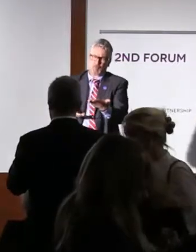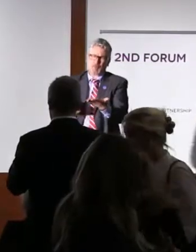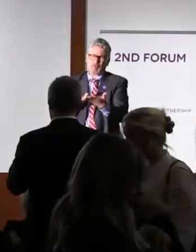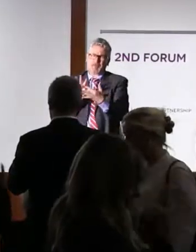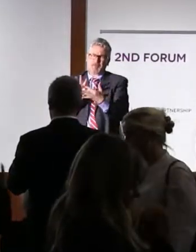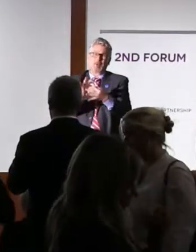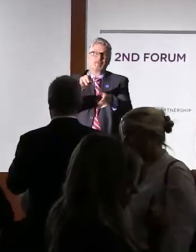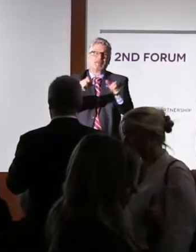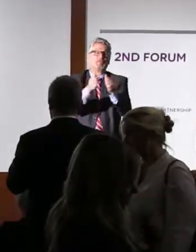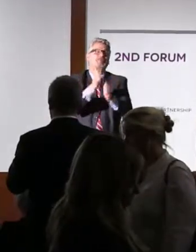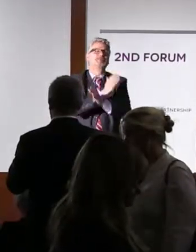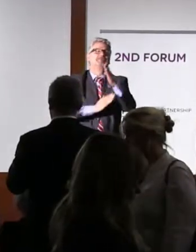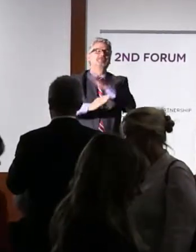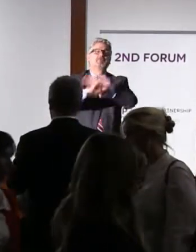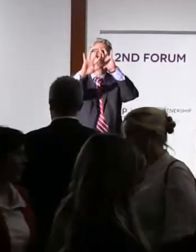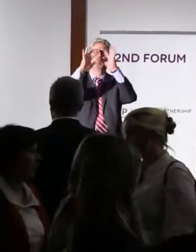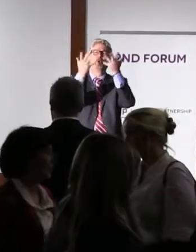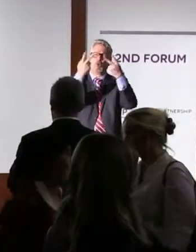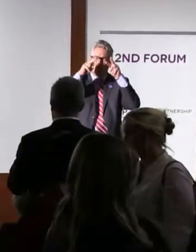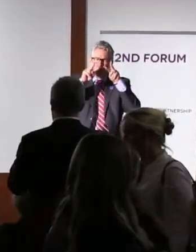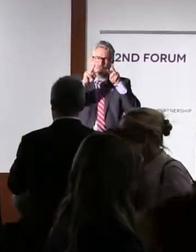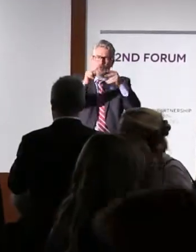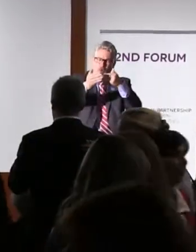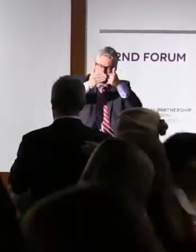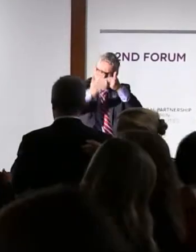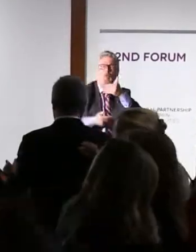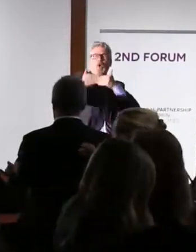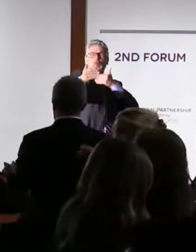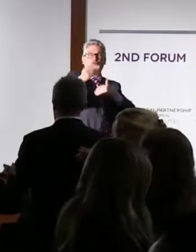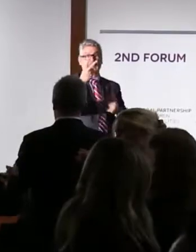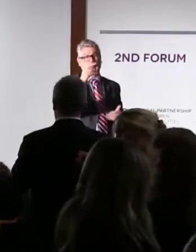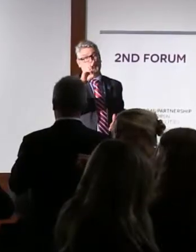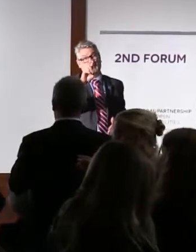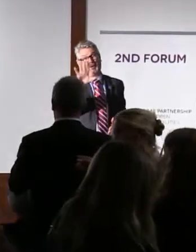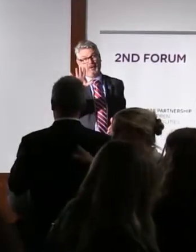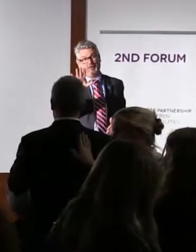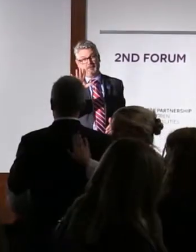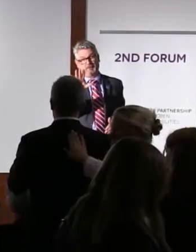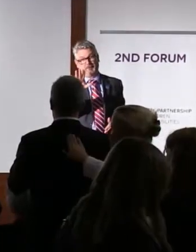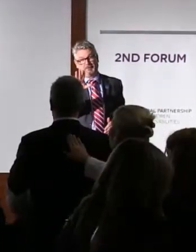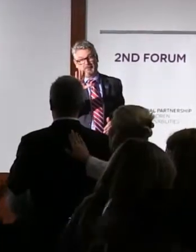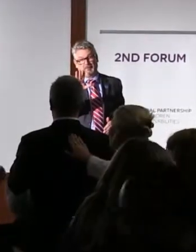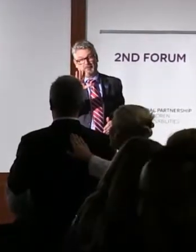for achieving the goals in this new publication.